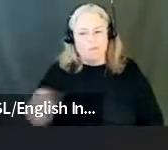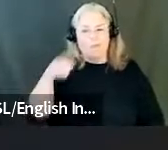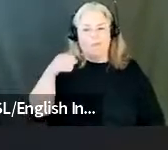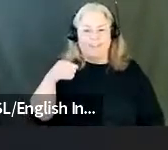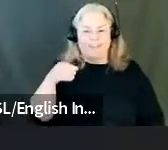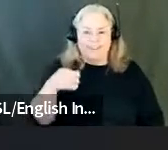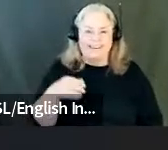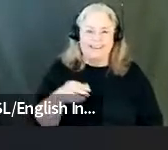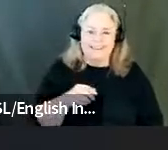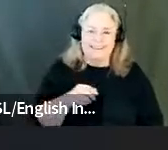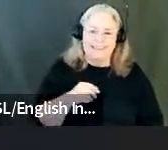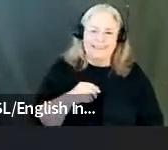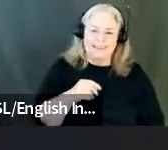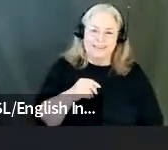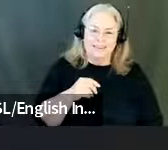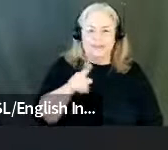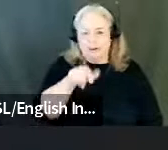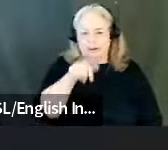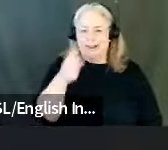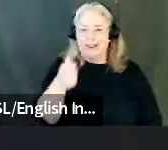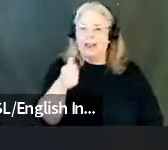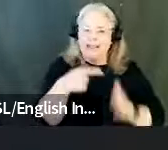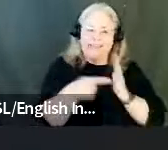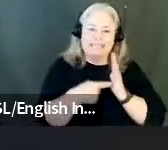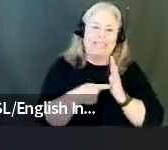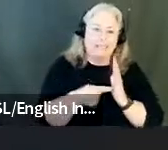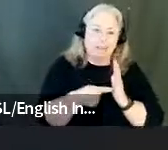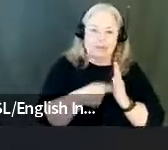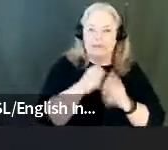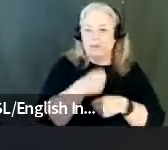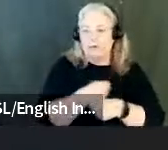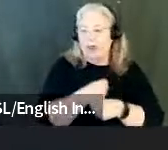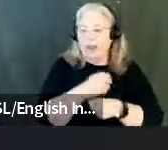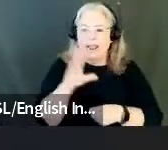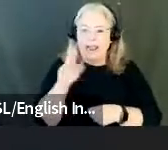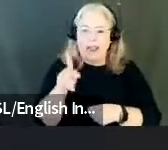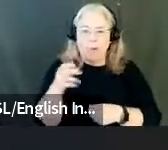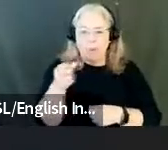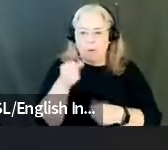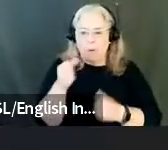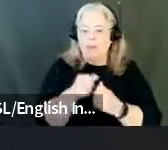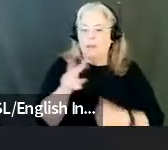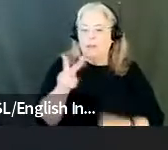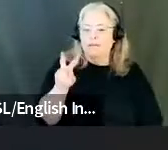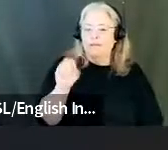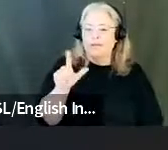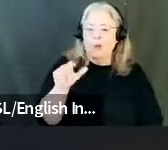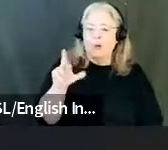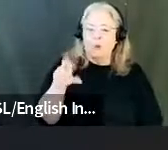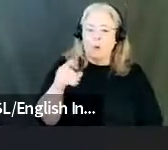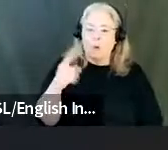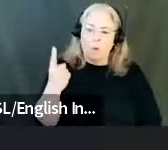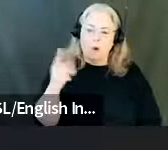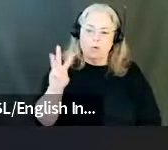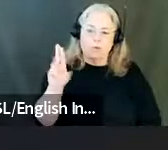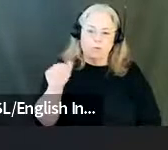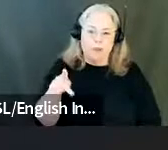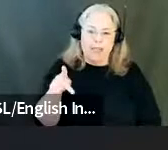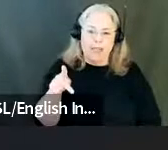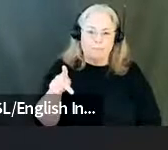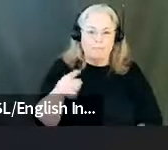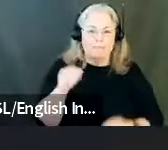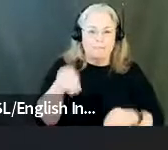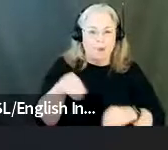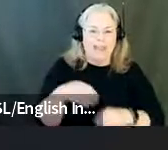beverage. So here's another example of creating a cup holder with Velcro one wrap that you can put on a cane.